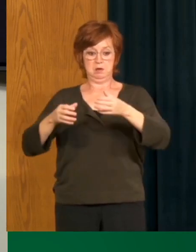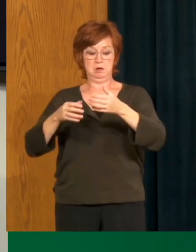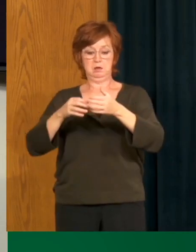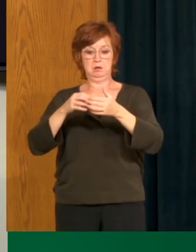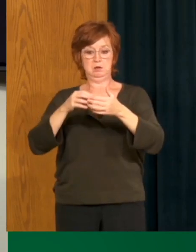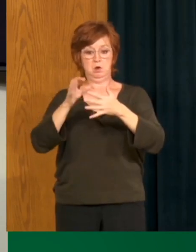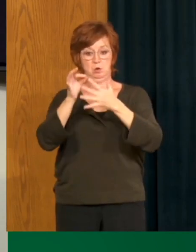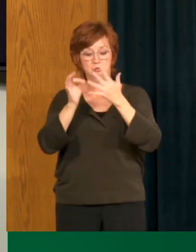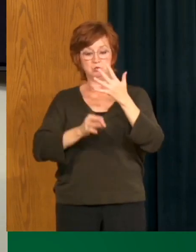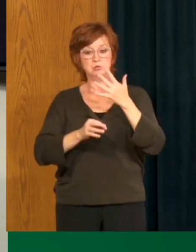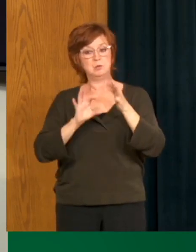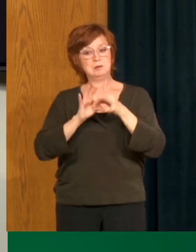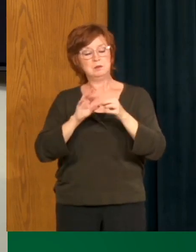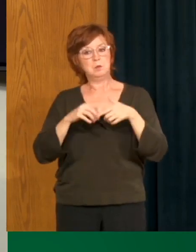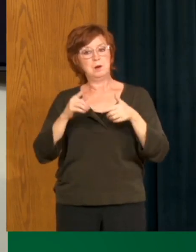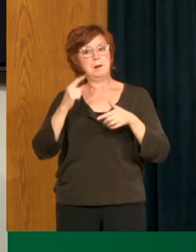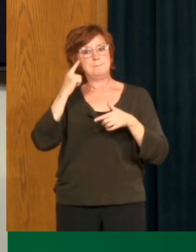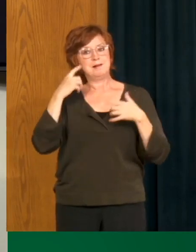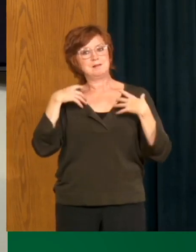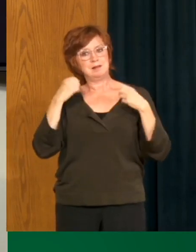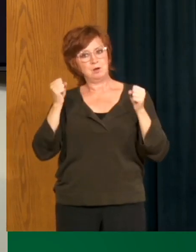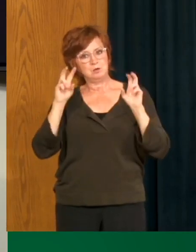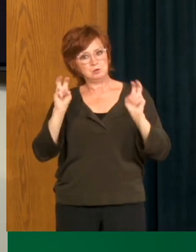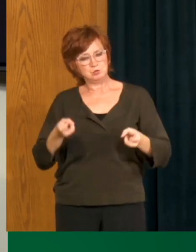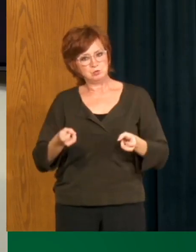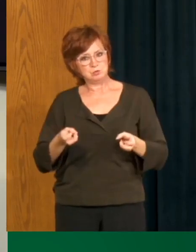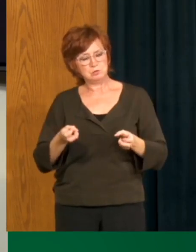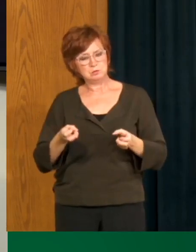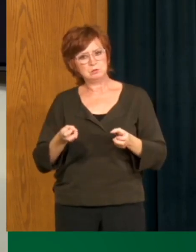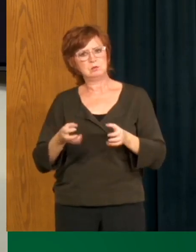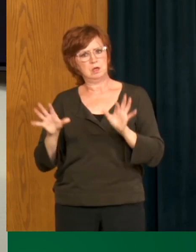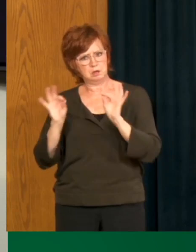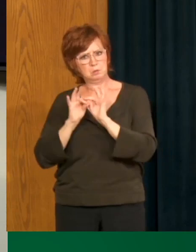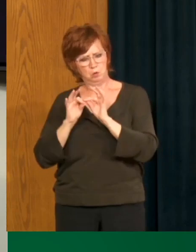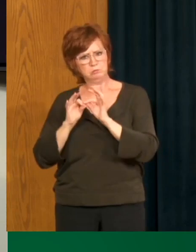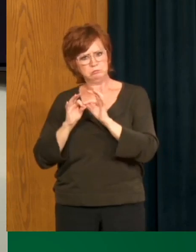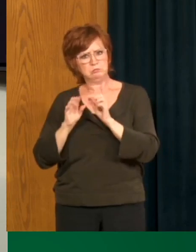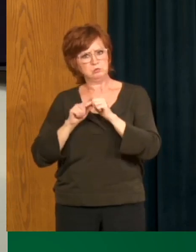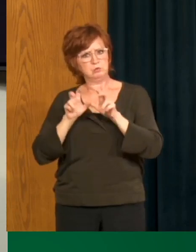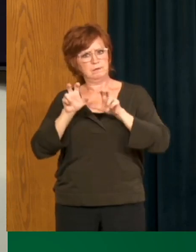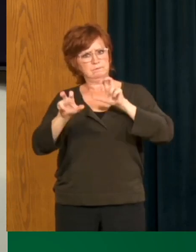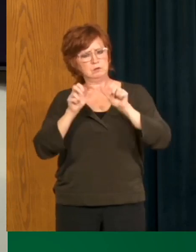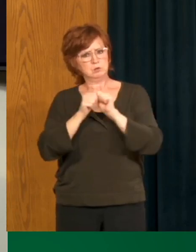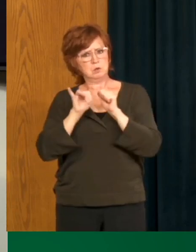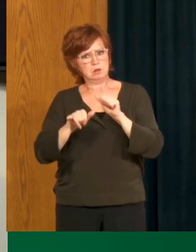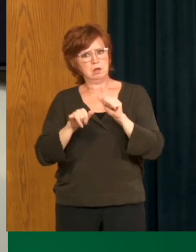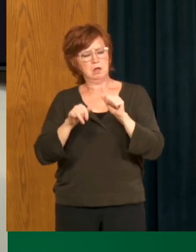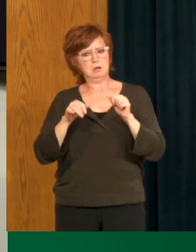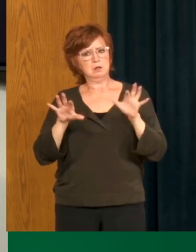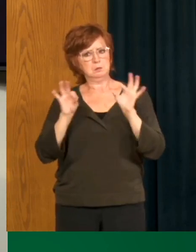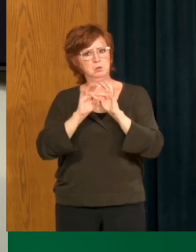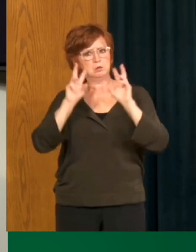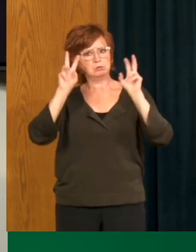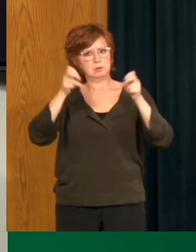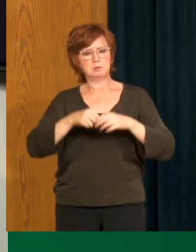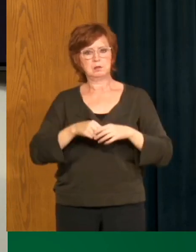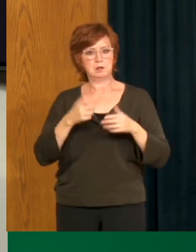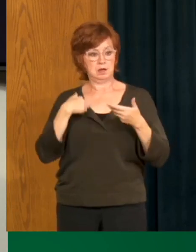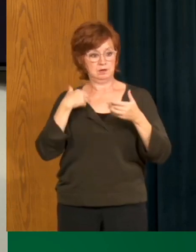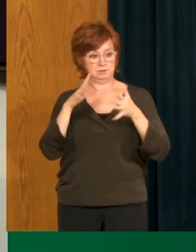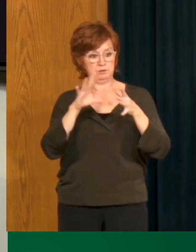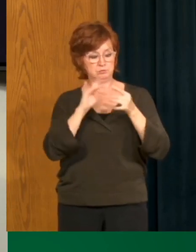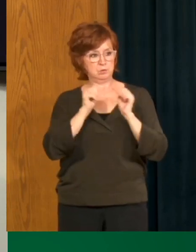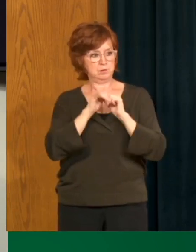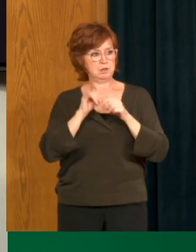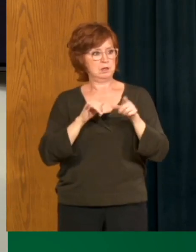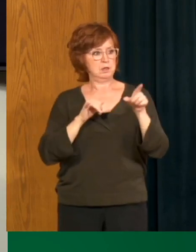in. We're not going to leave any stone unturned. So I mentioned it to the minister, and they had picked up from there. Do you have a further